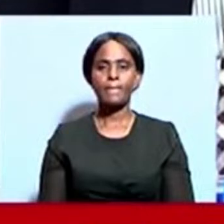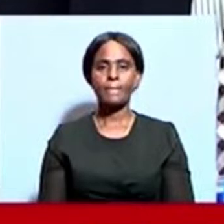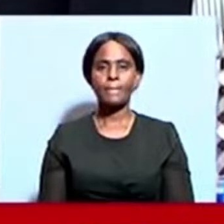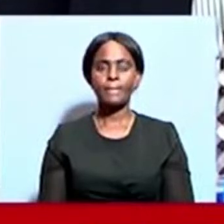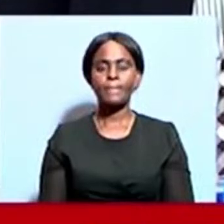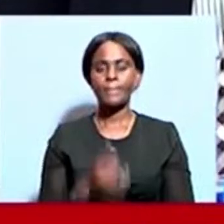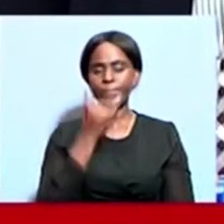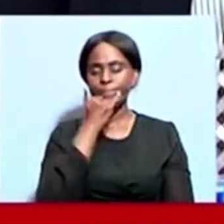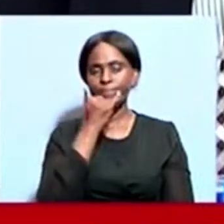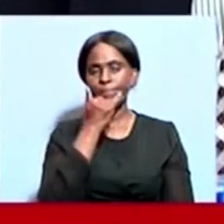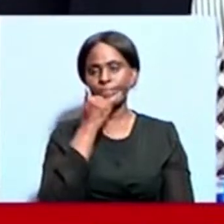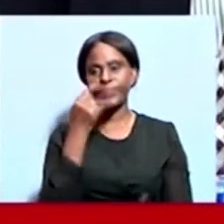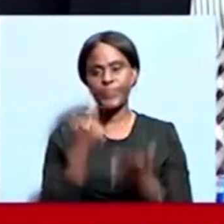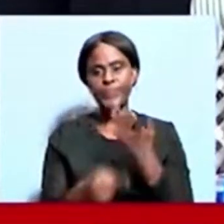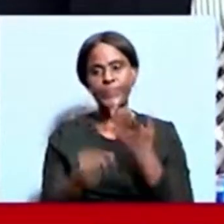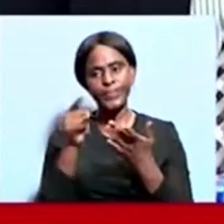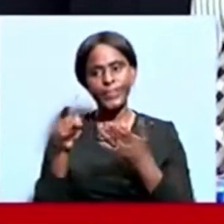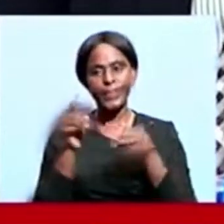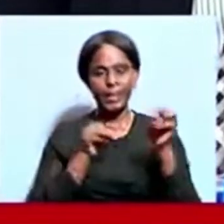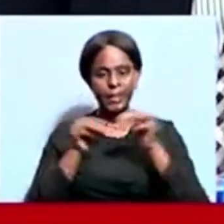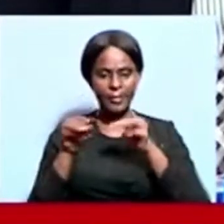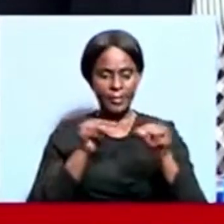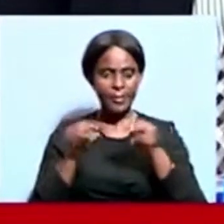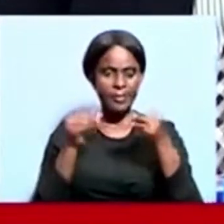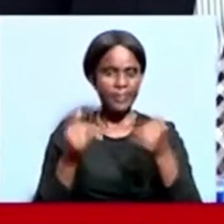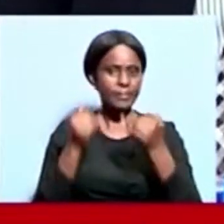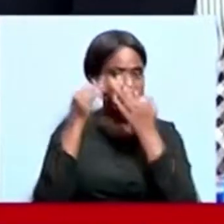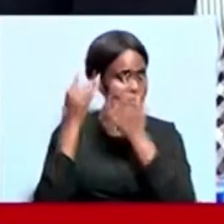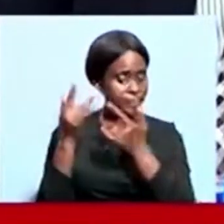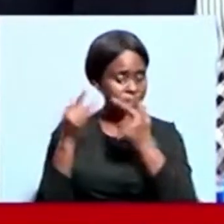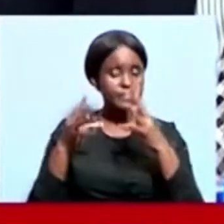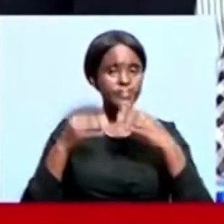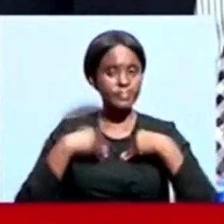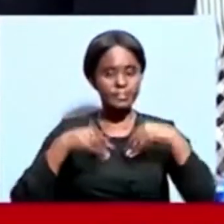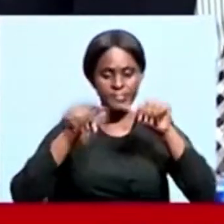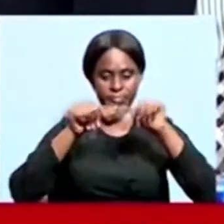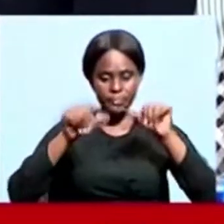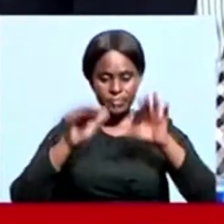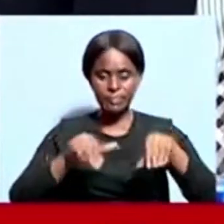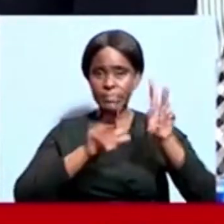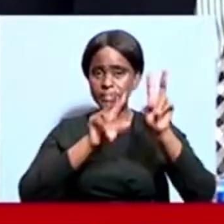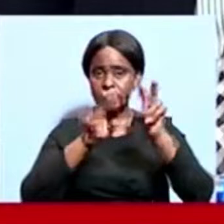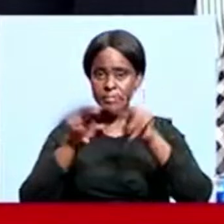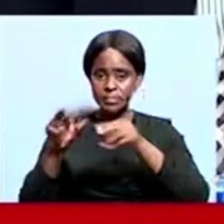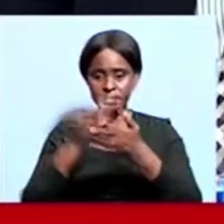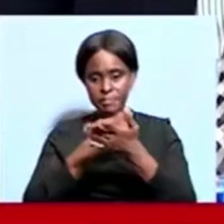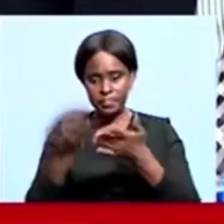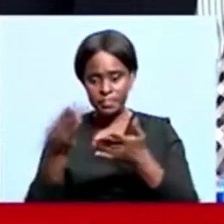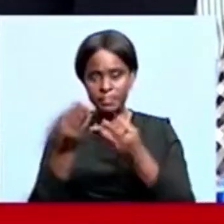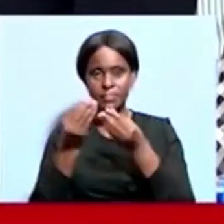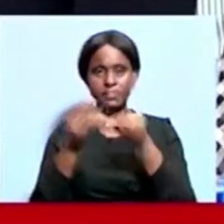Cause of query. Management wishes to acknowledge the auditor's observation of failure to